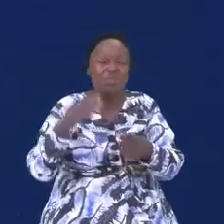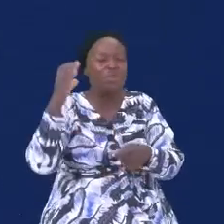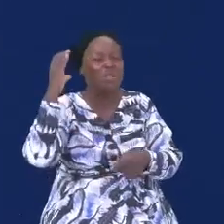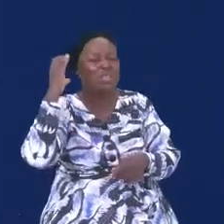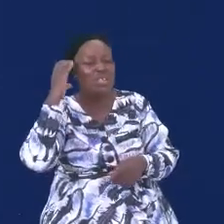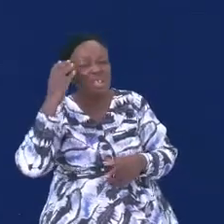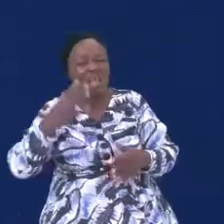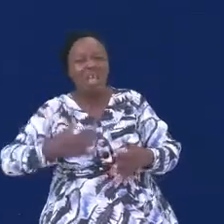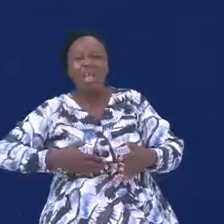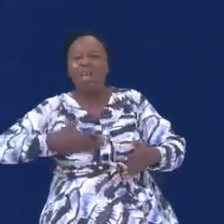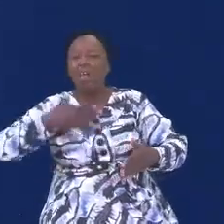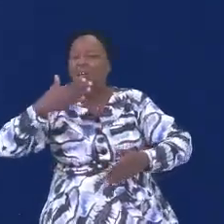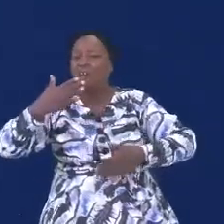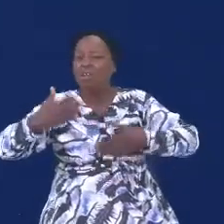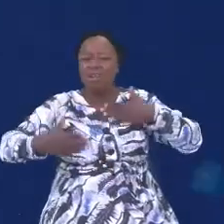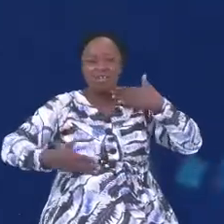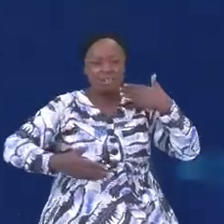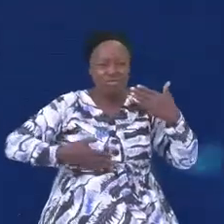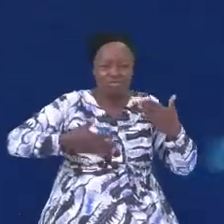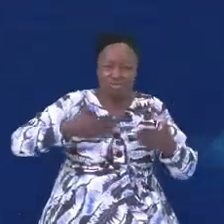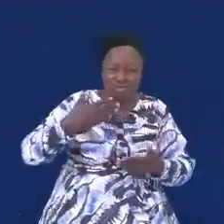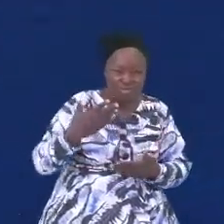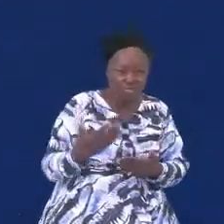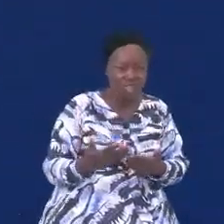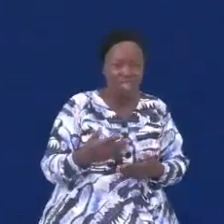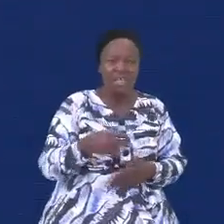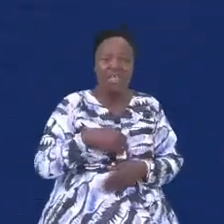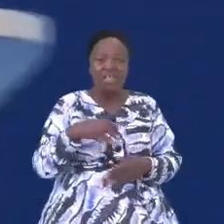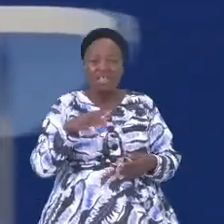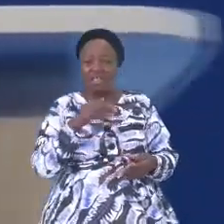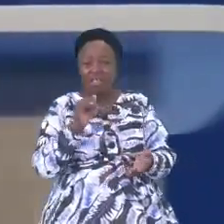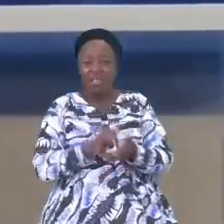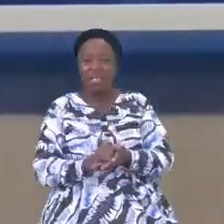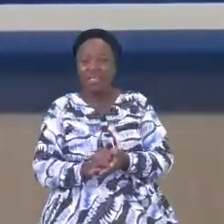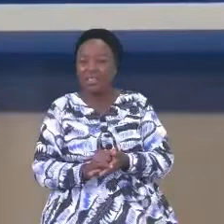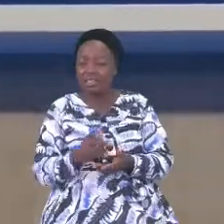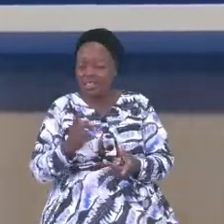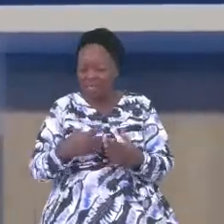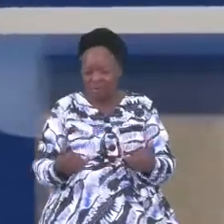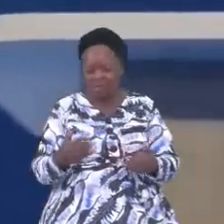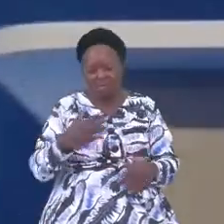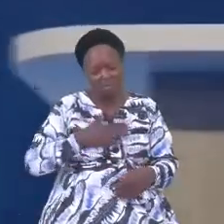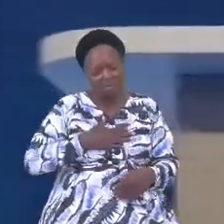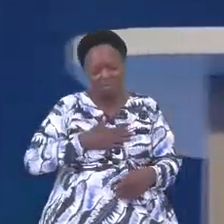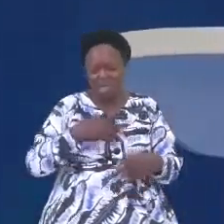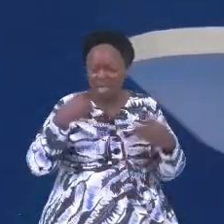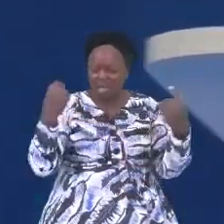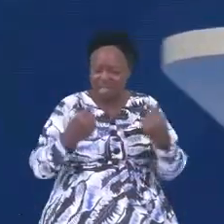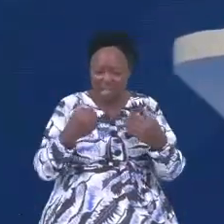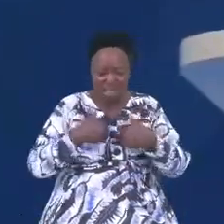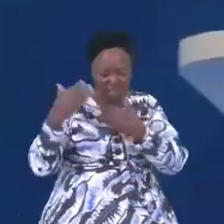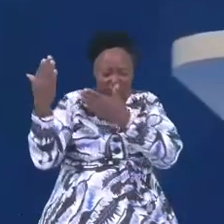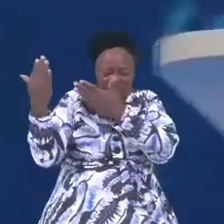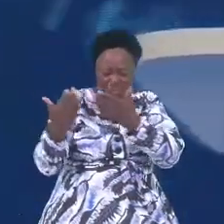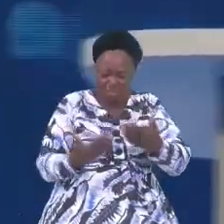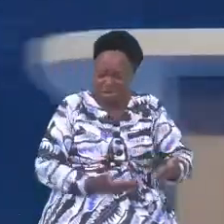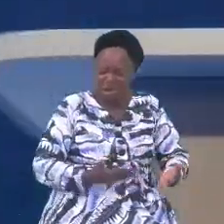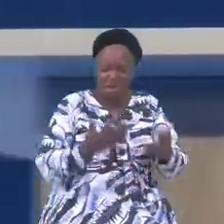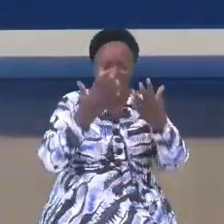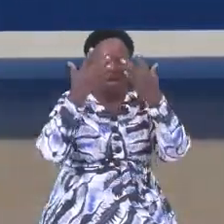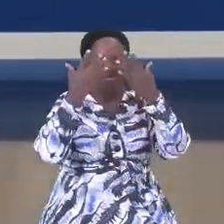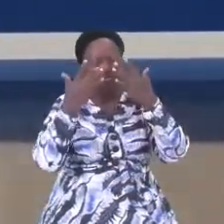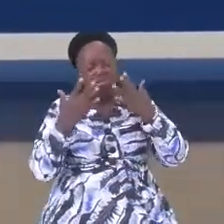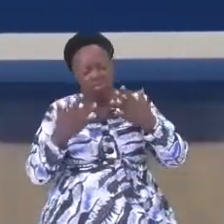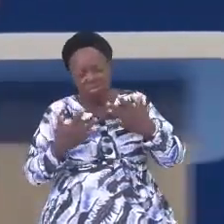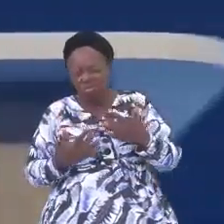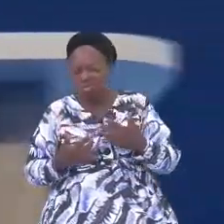and gladness. Now my sin brought sorrow and suffering and sadness. If you purge me